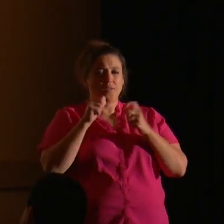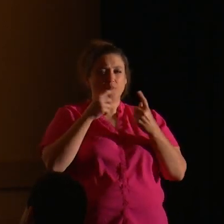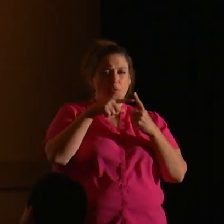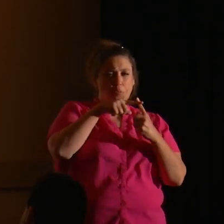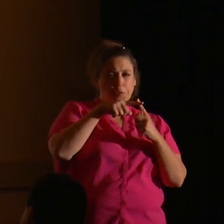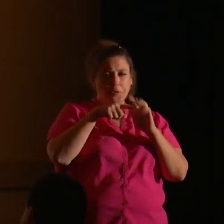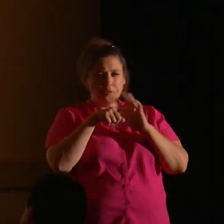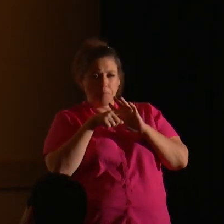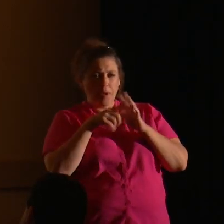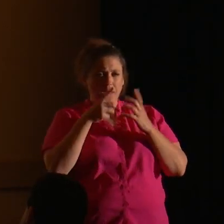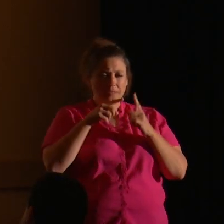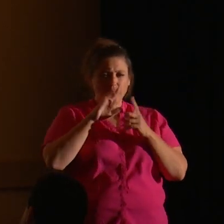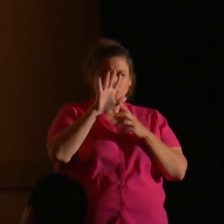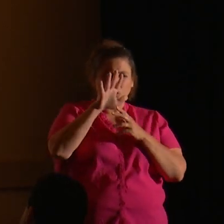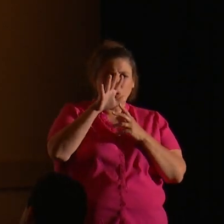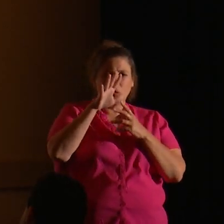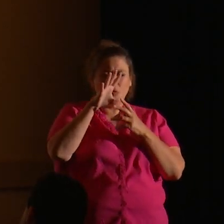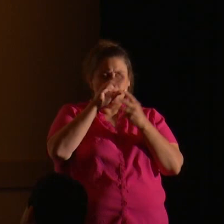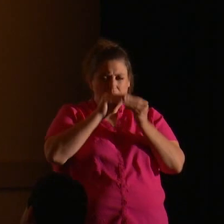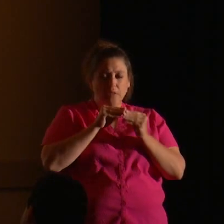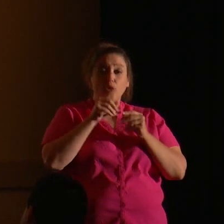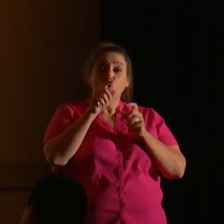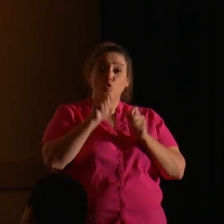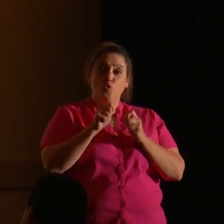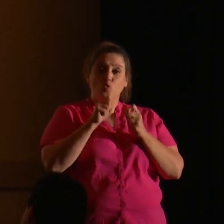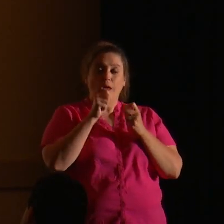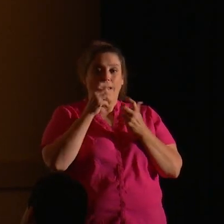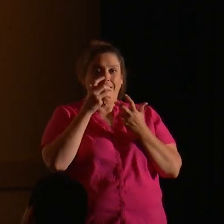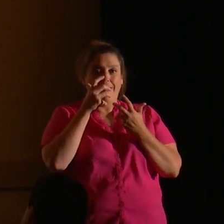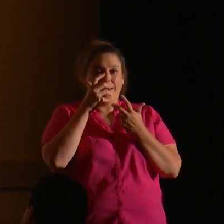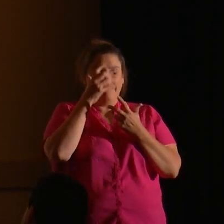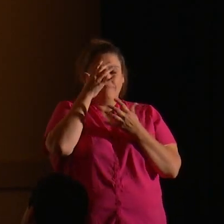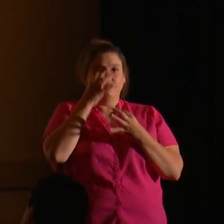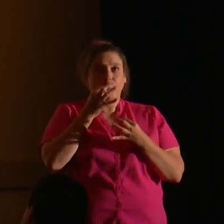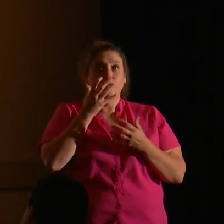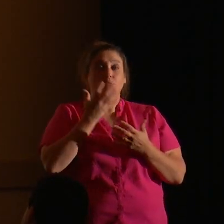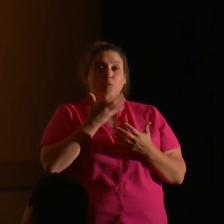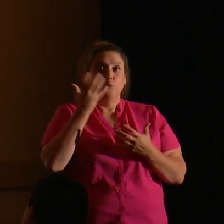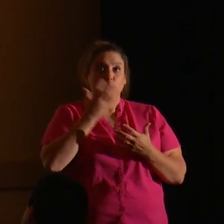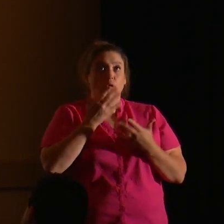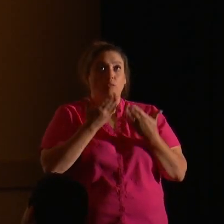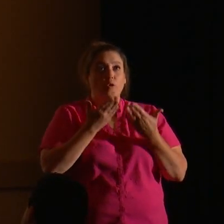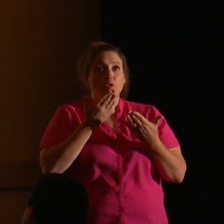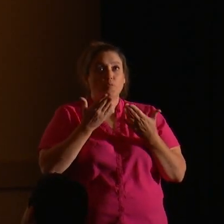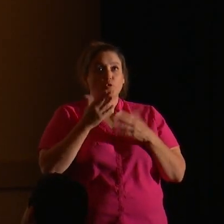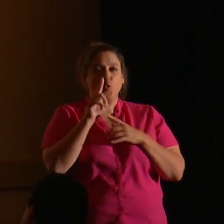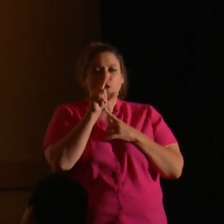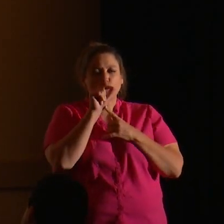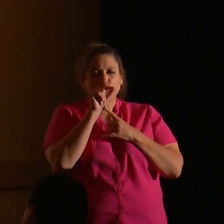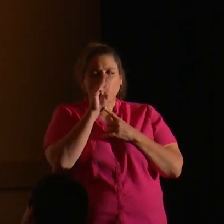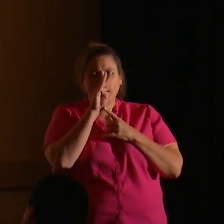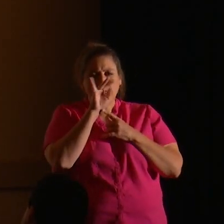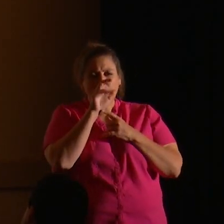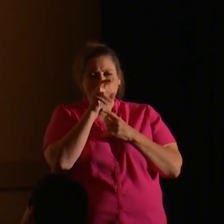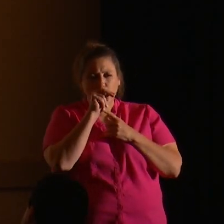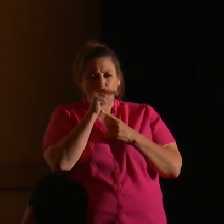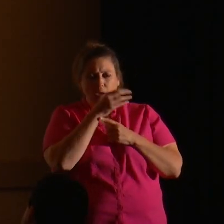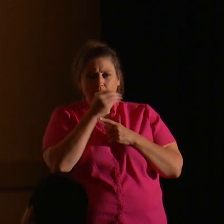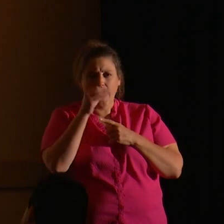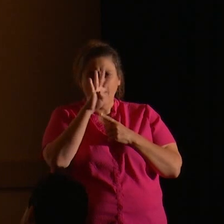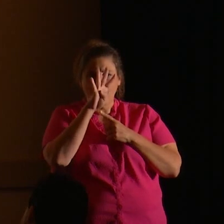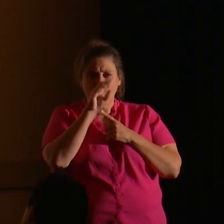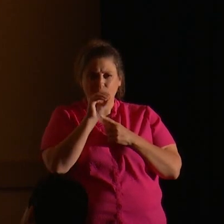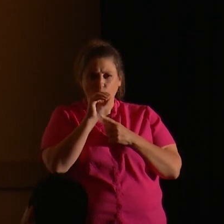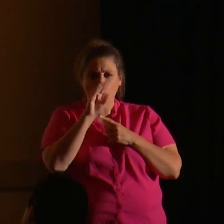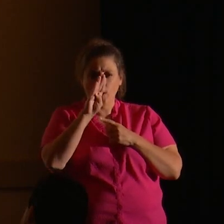we're examining it, you come to the awesome conclusion that there are between 20 billion and 40 billion